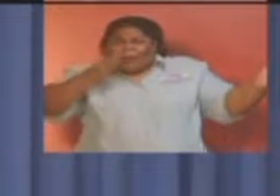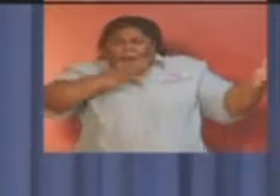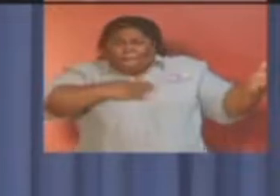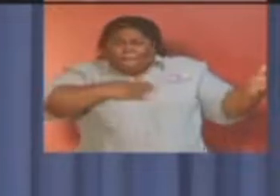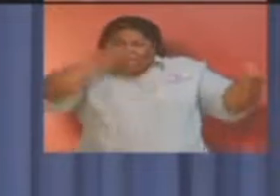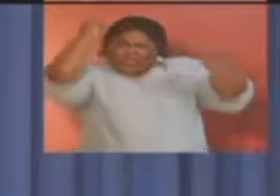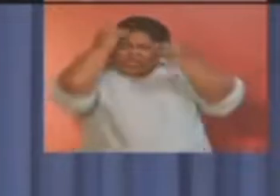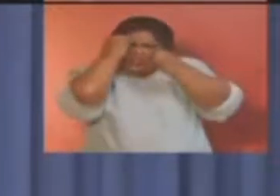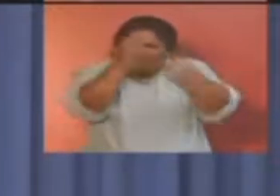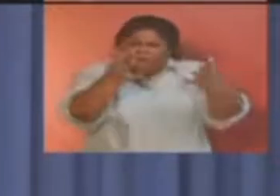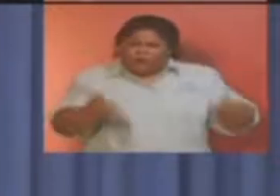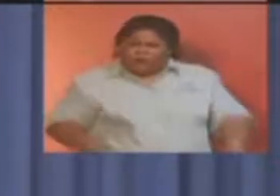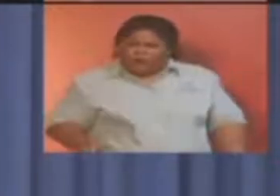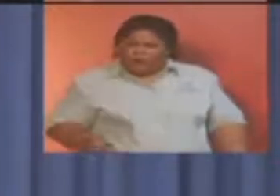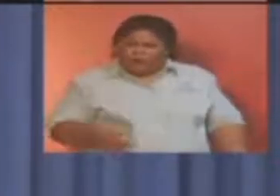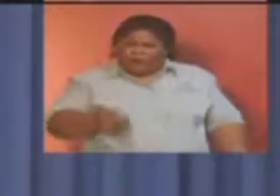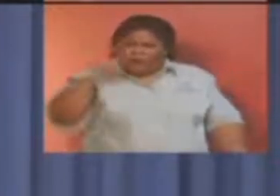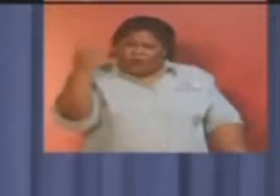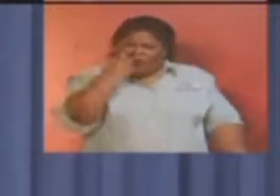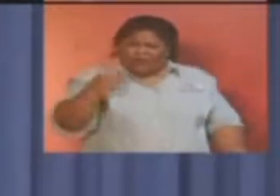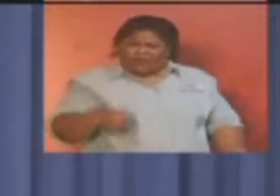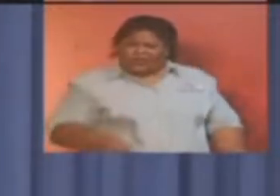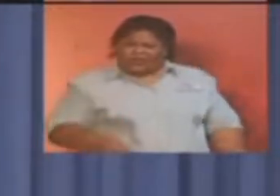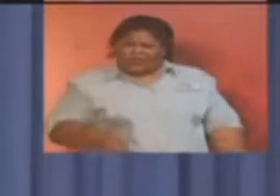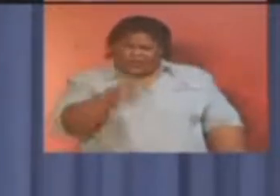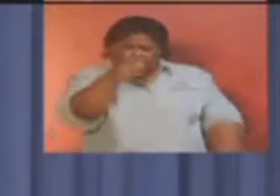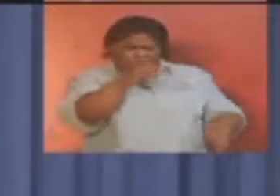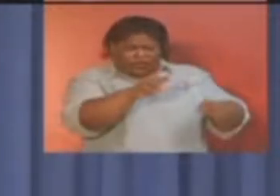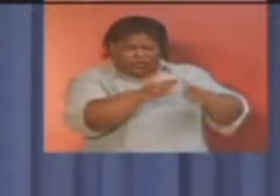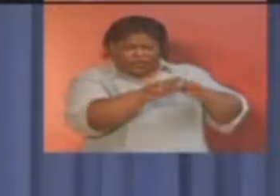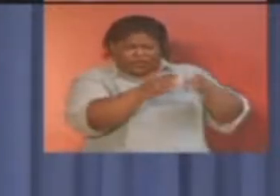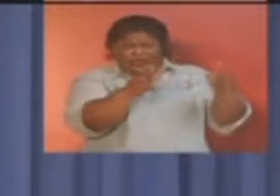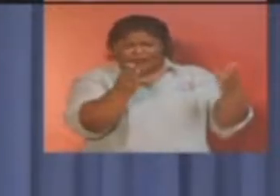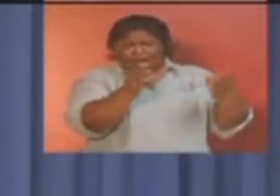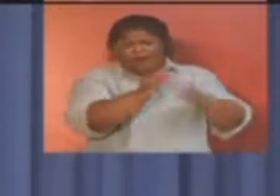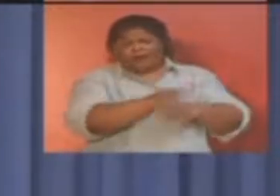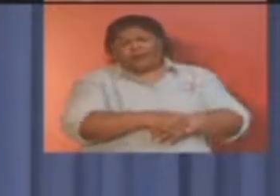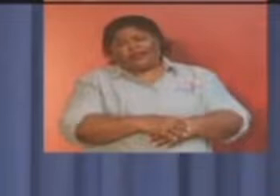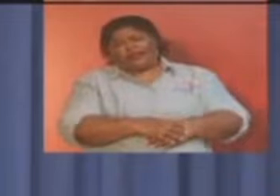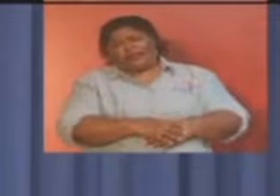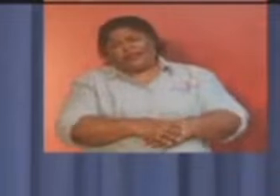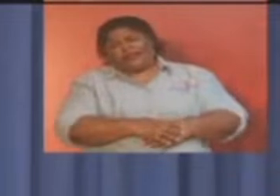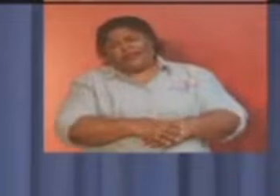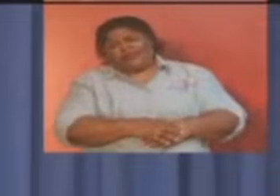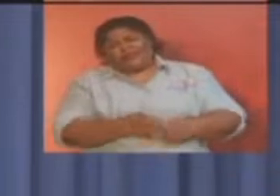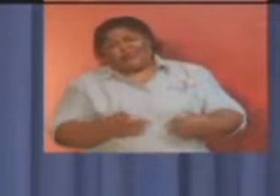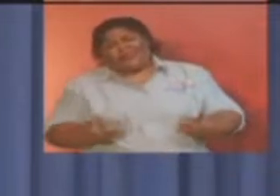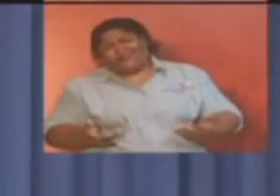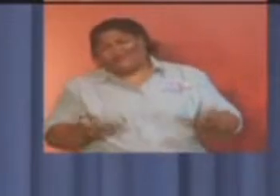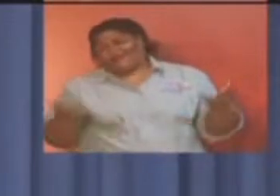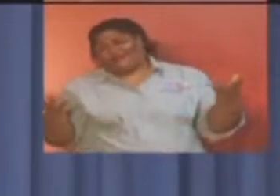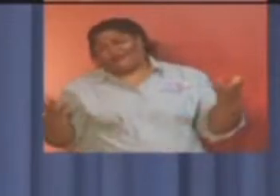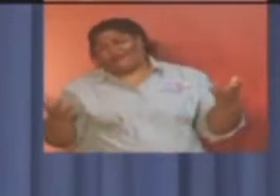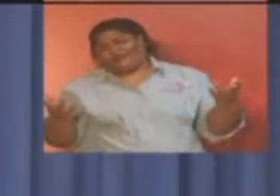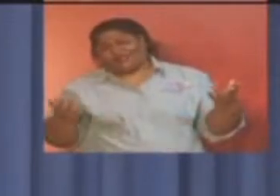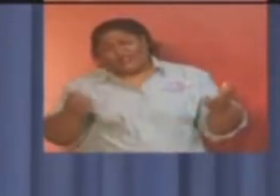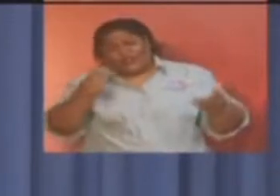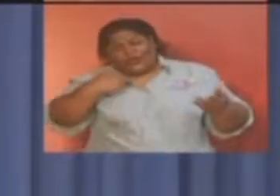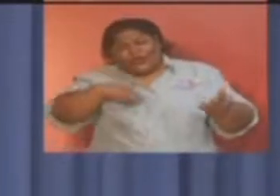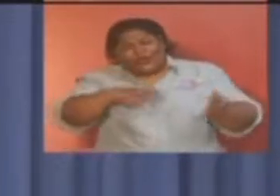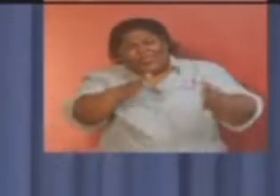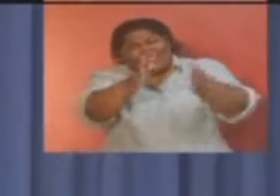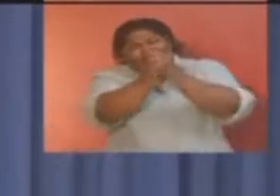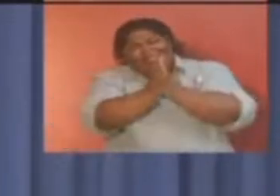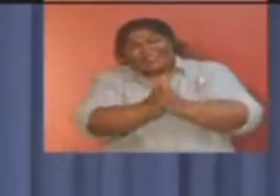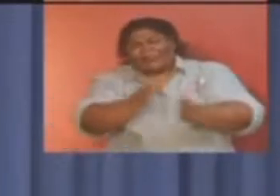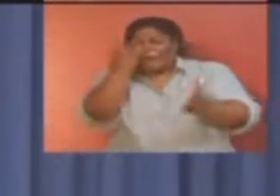especially you in the media, because you have been seeing it, you have been reporting it. It appears as though calling on the population to do certain